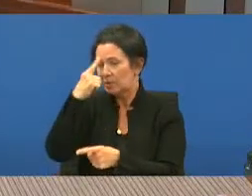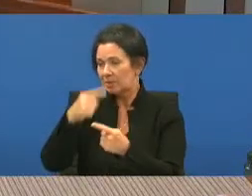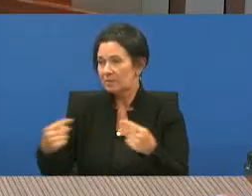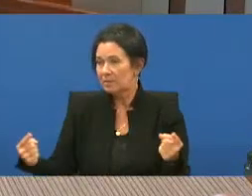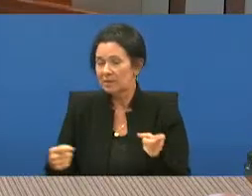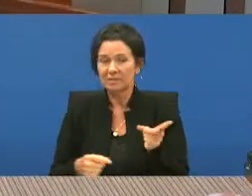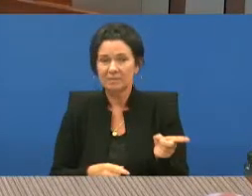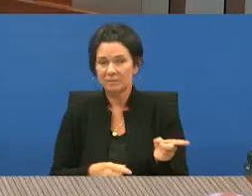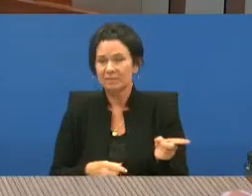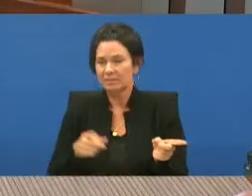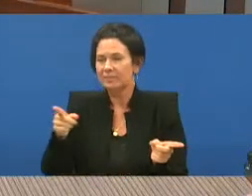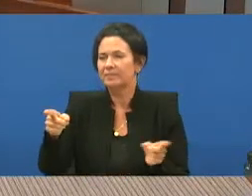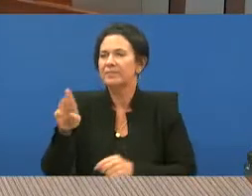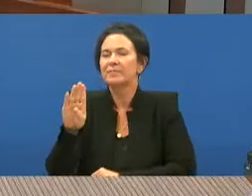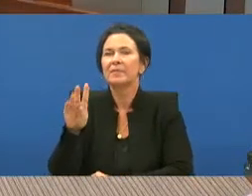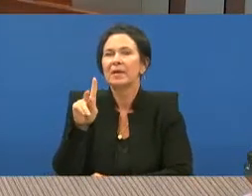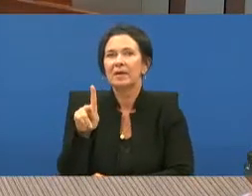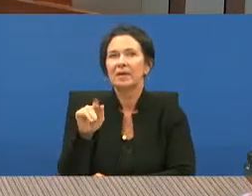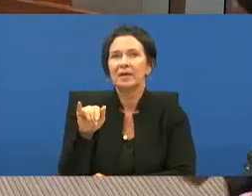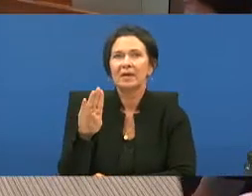Leap.